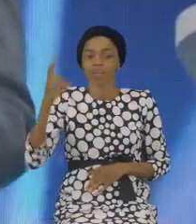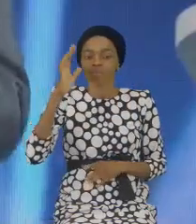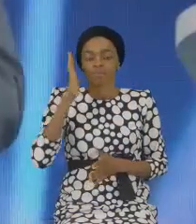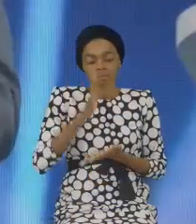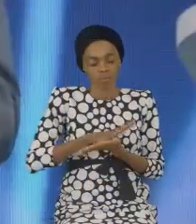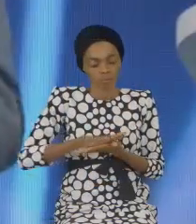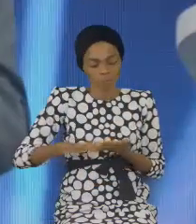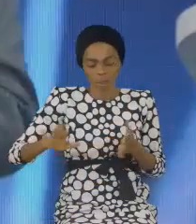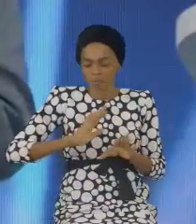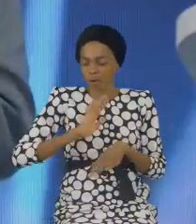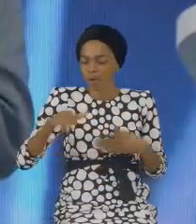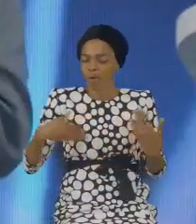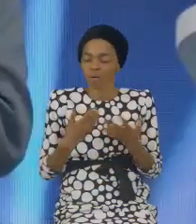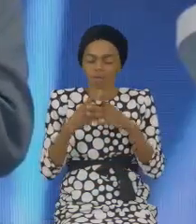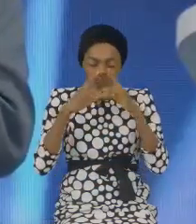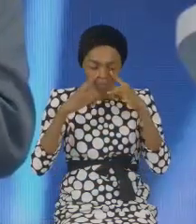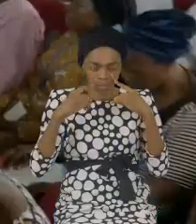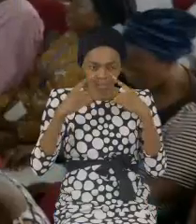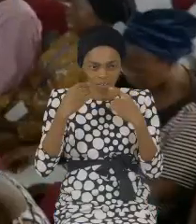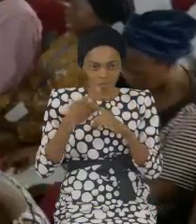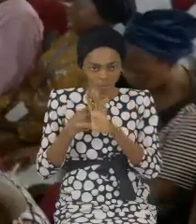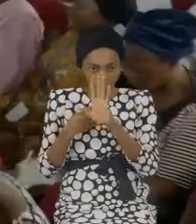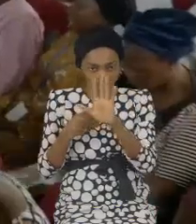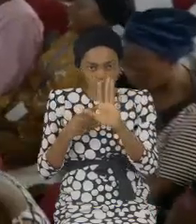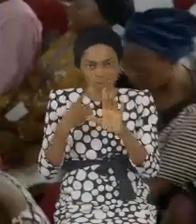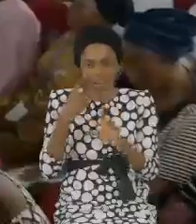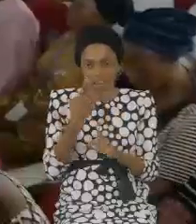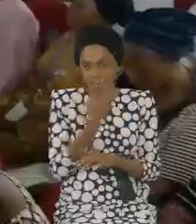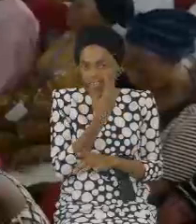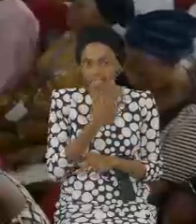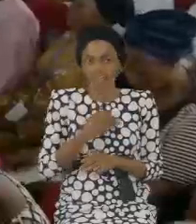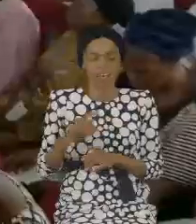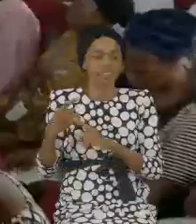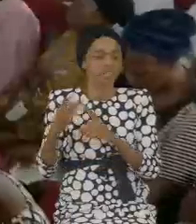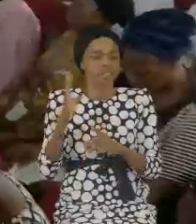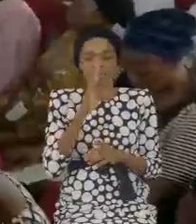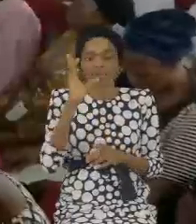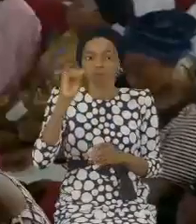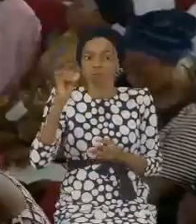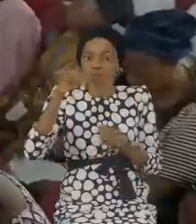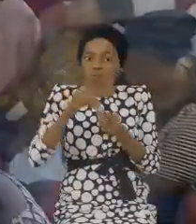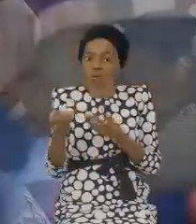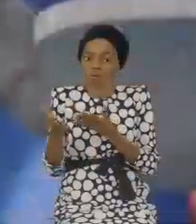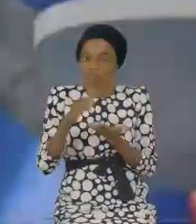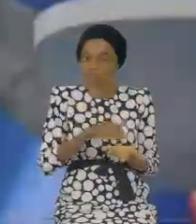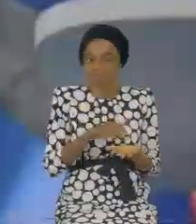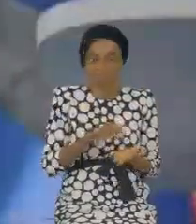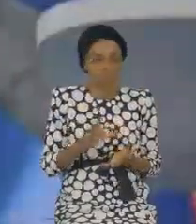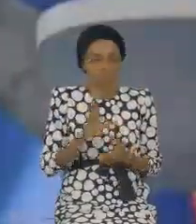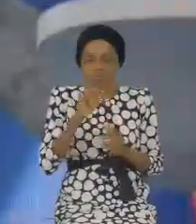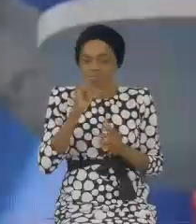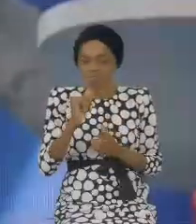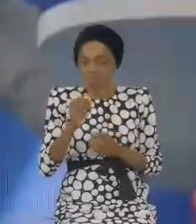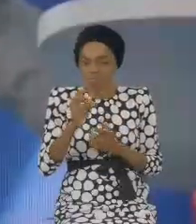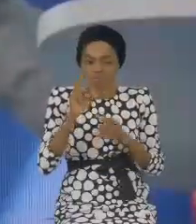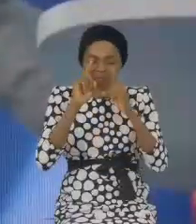away all tears from your eyes, and there shall be no more death, and neither sorrow